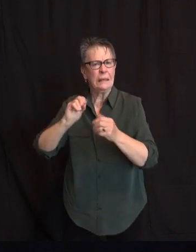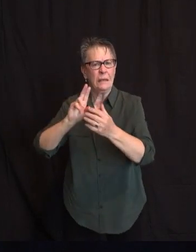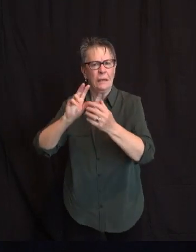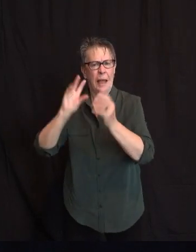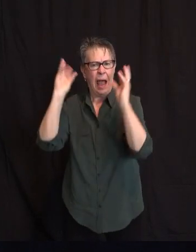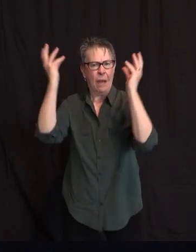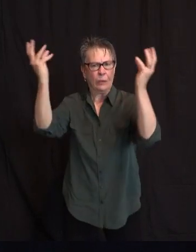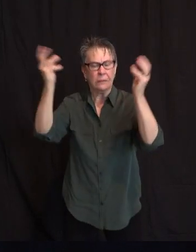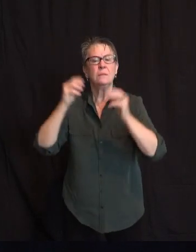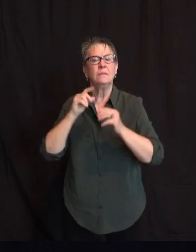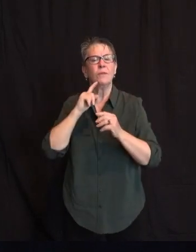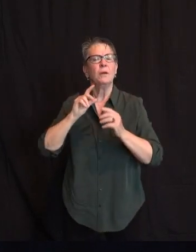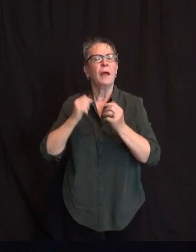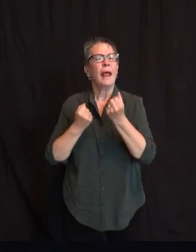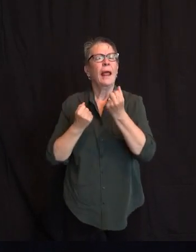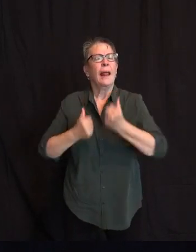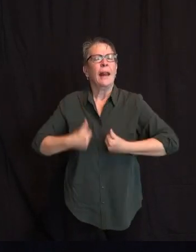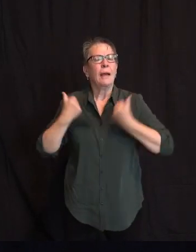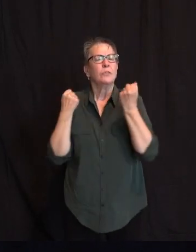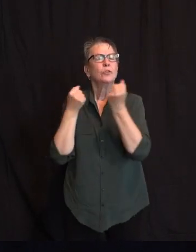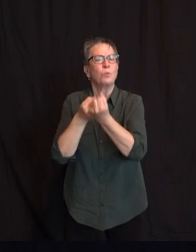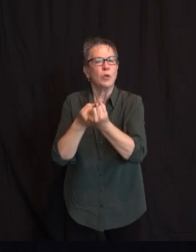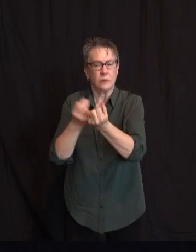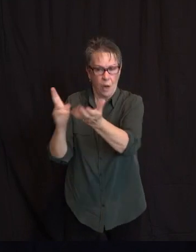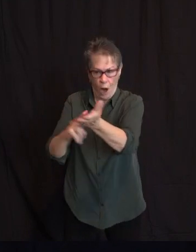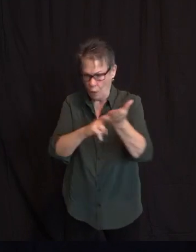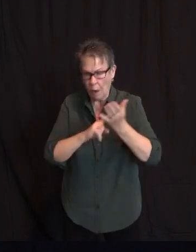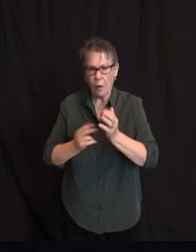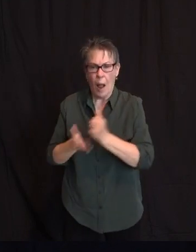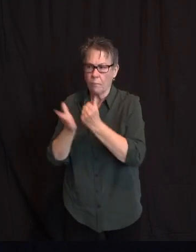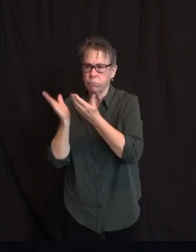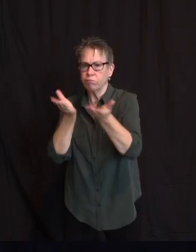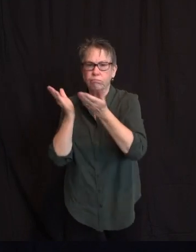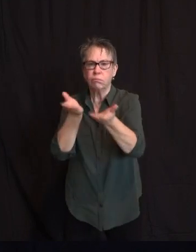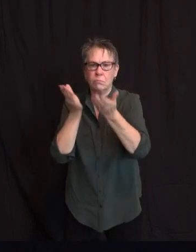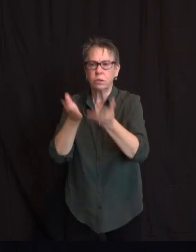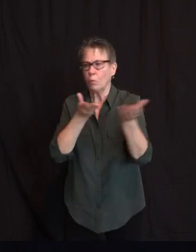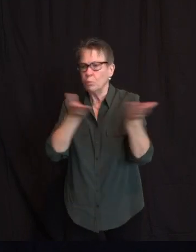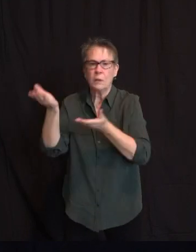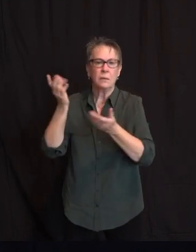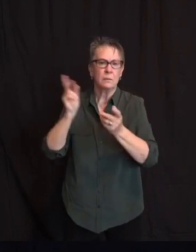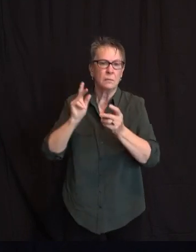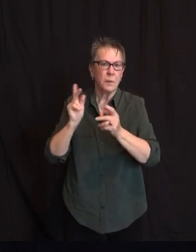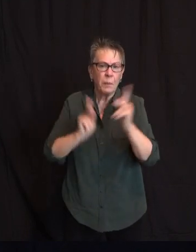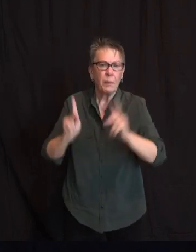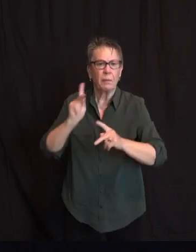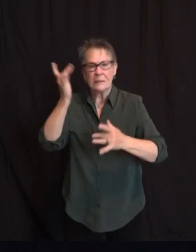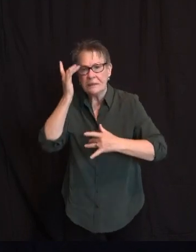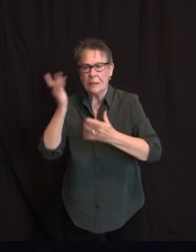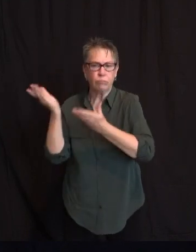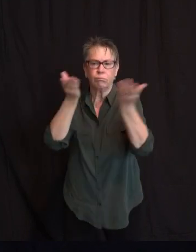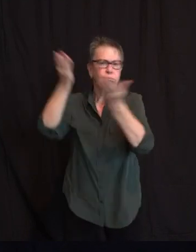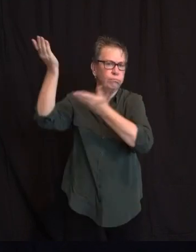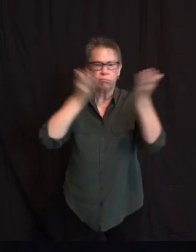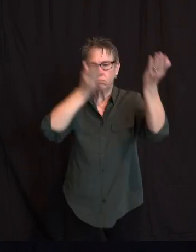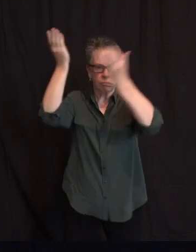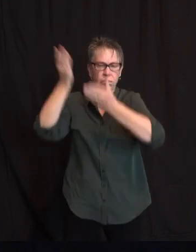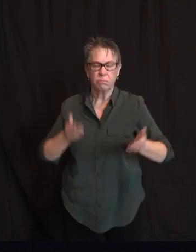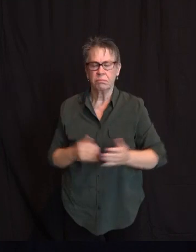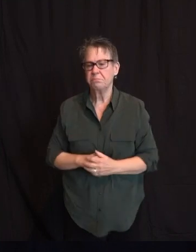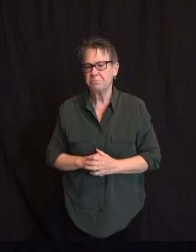Bolger and Jerry Lynch, and I know he was obviously famous for the Scarecrow role, but I could not think of a more fitting line.